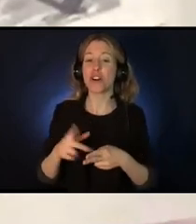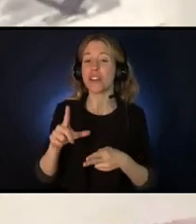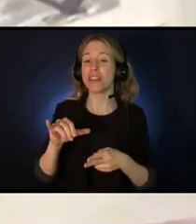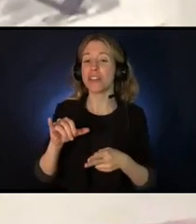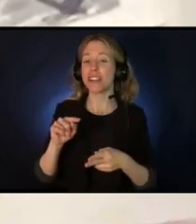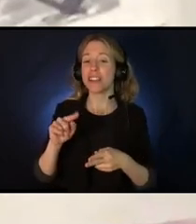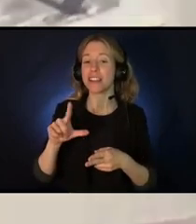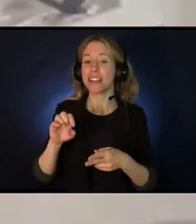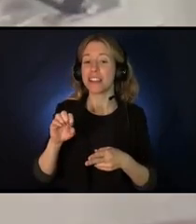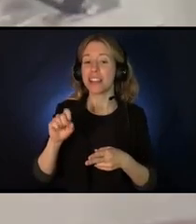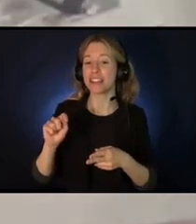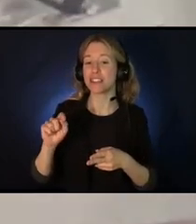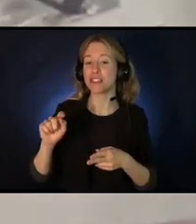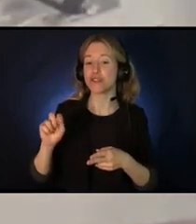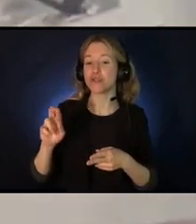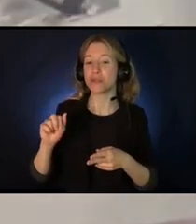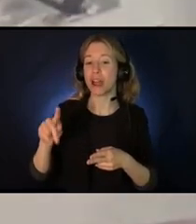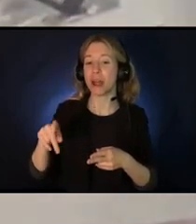Okay.